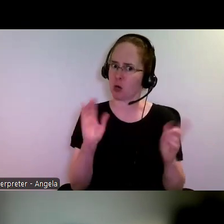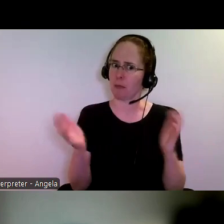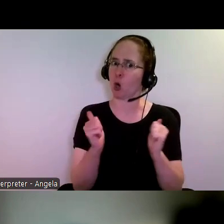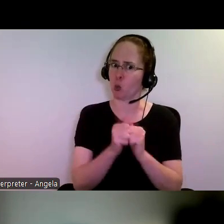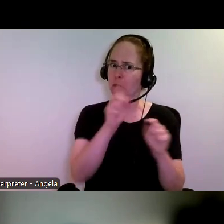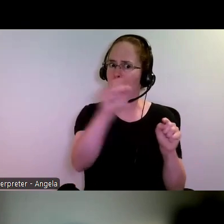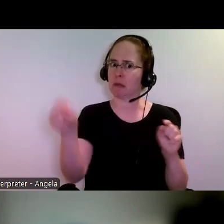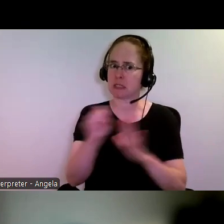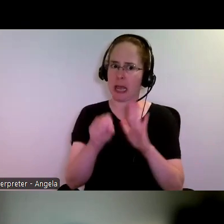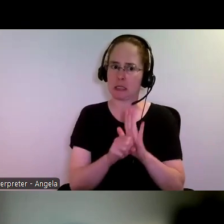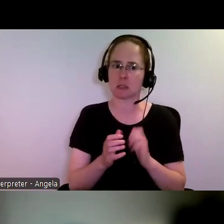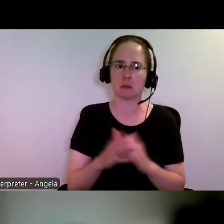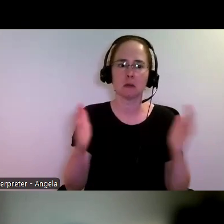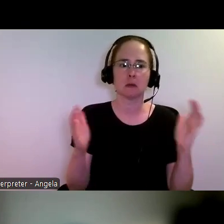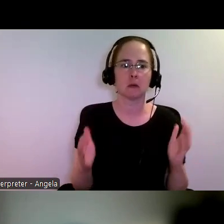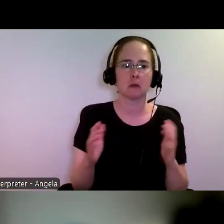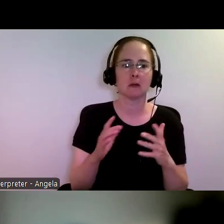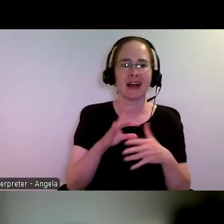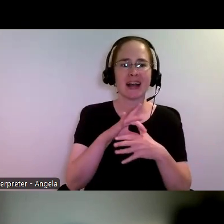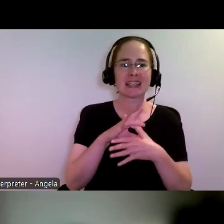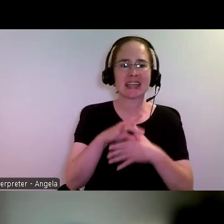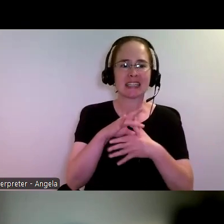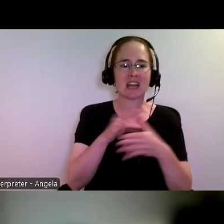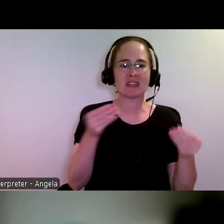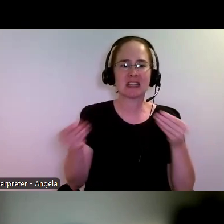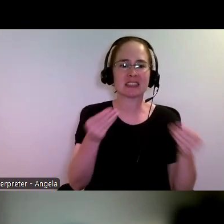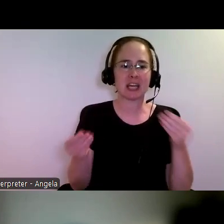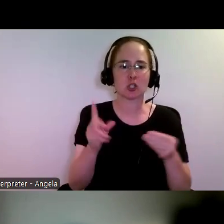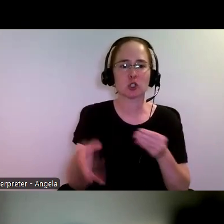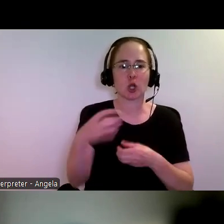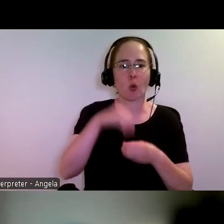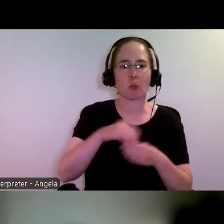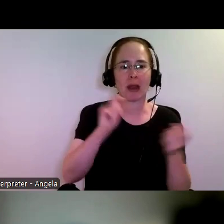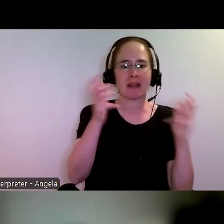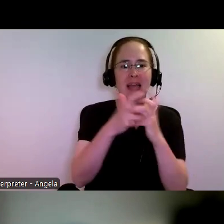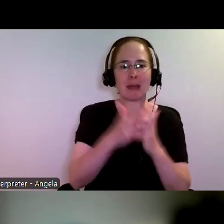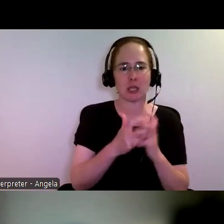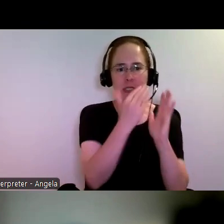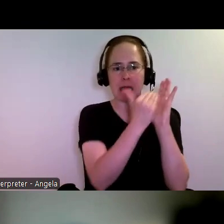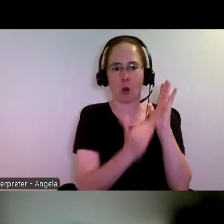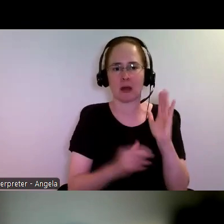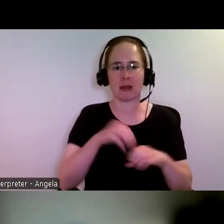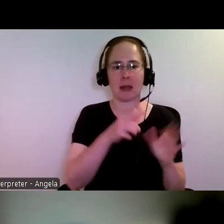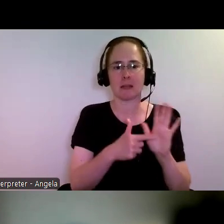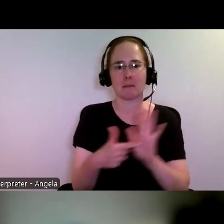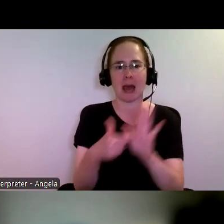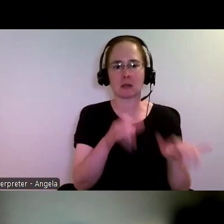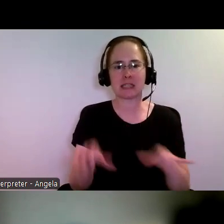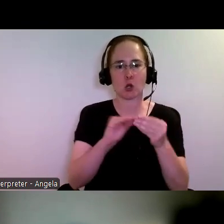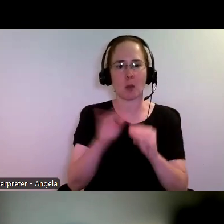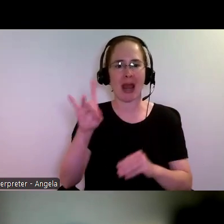in the States. And then the content facilitation should incorporate the accommodations outlined in model standard number 8 related